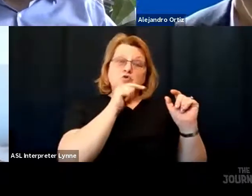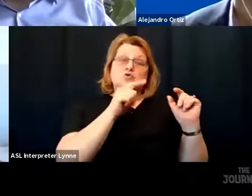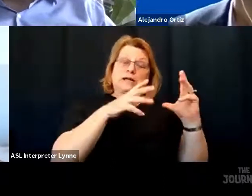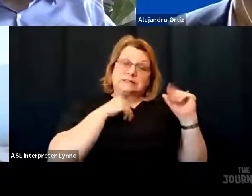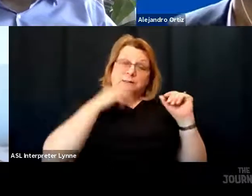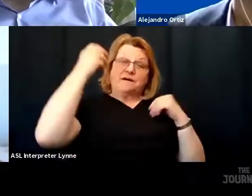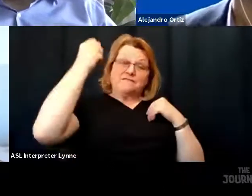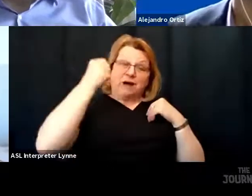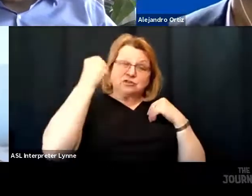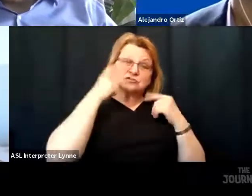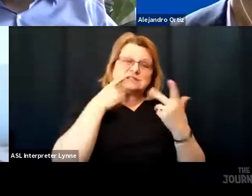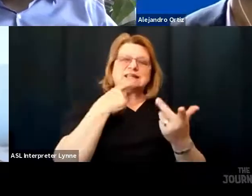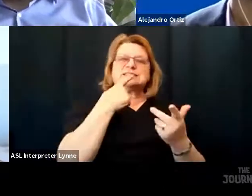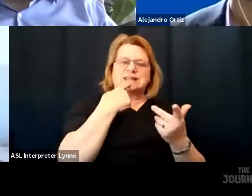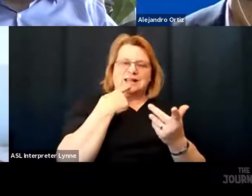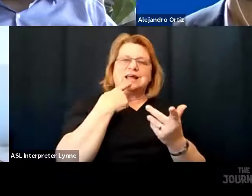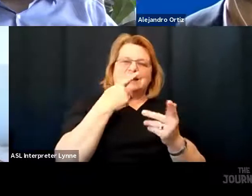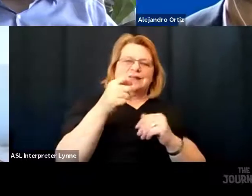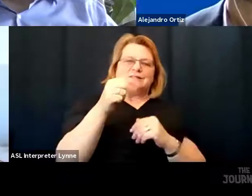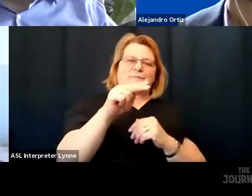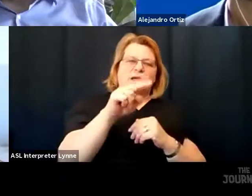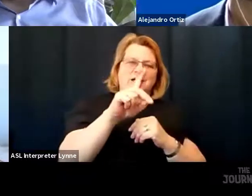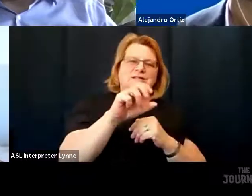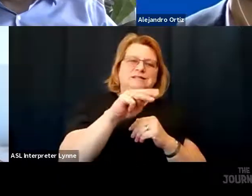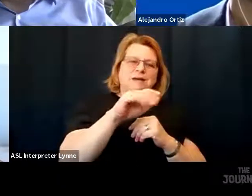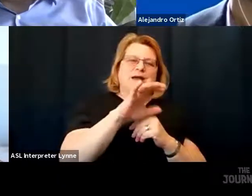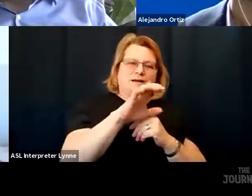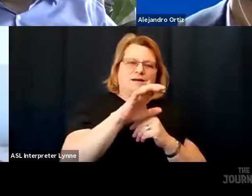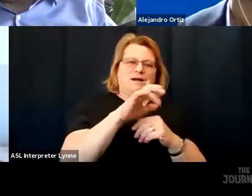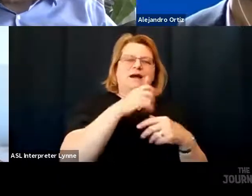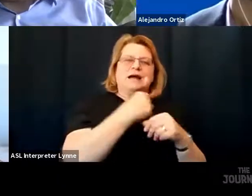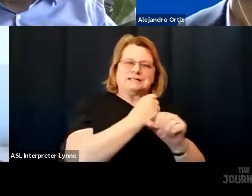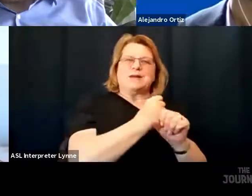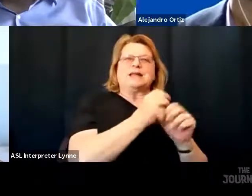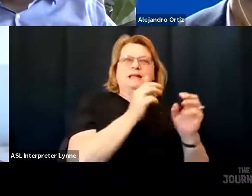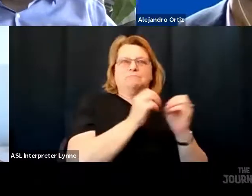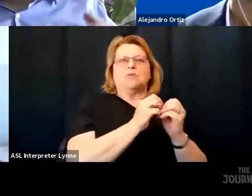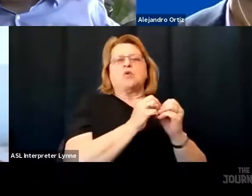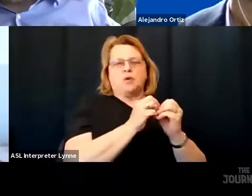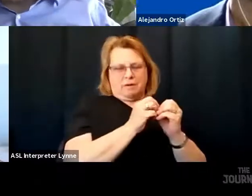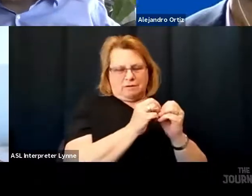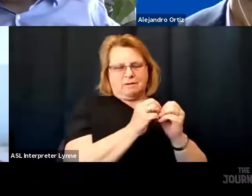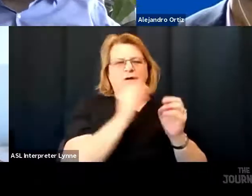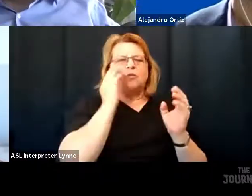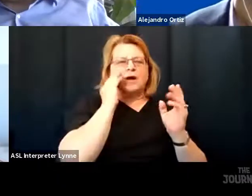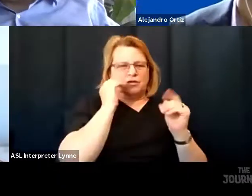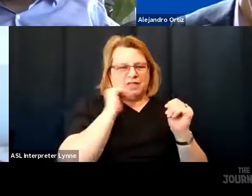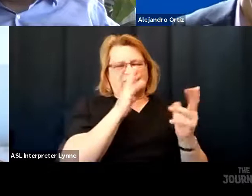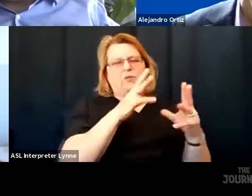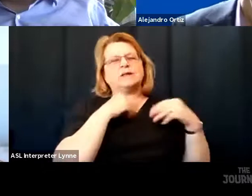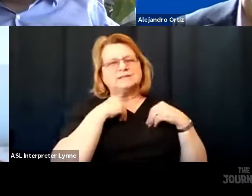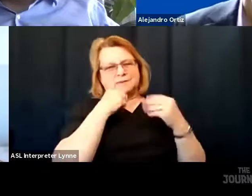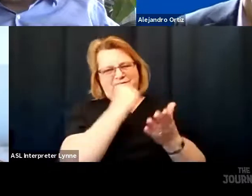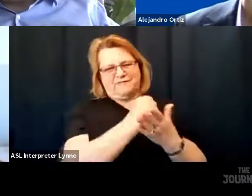the pandemic has made it more likely for them to accept vouchers in the future. So that speaks to your point. I think now there's like an awakening where it's like, oh my